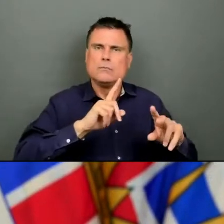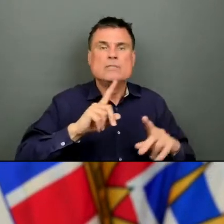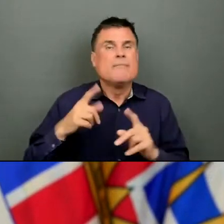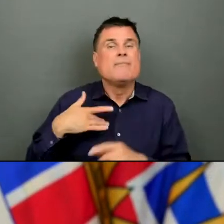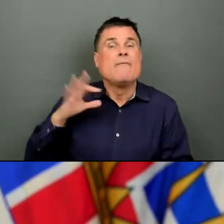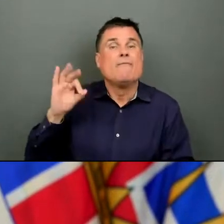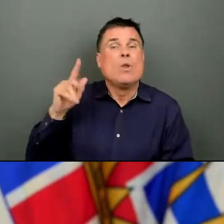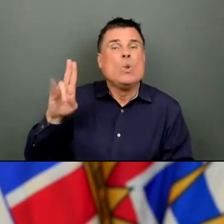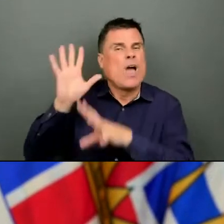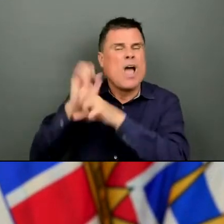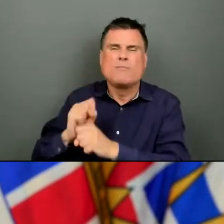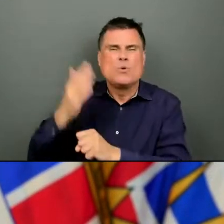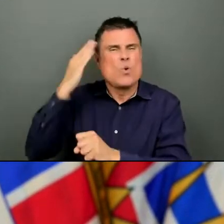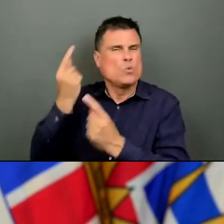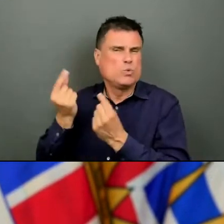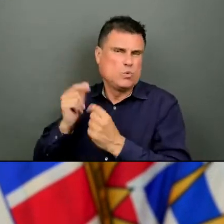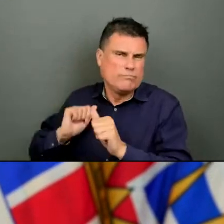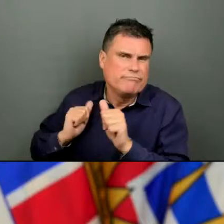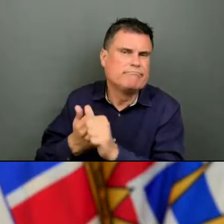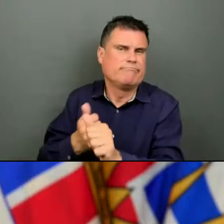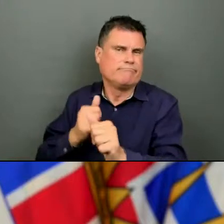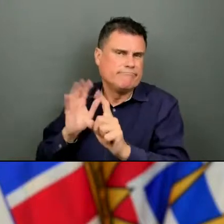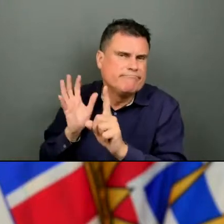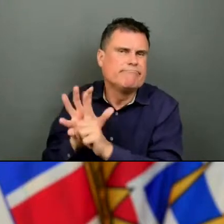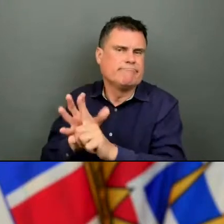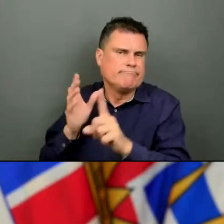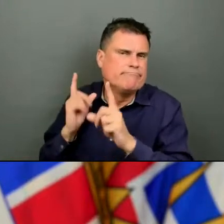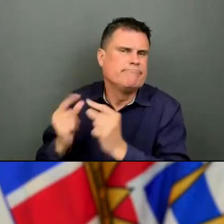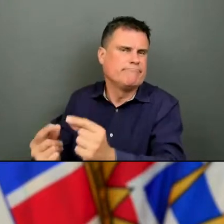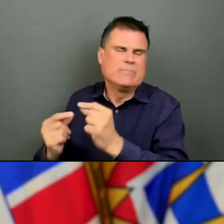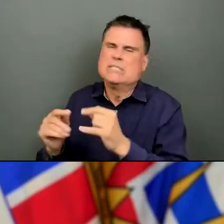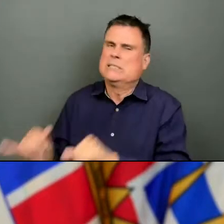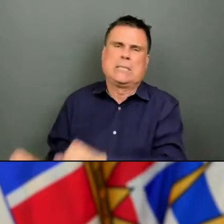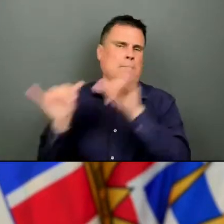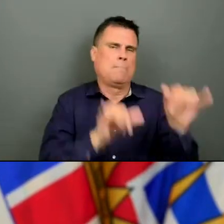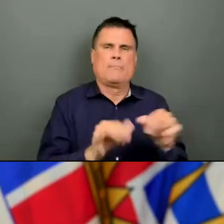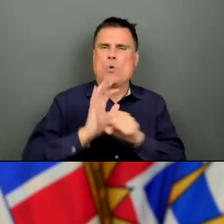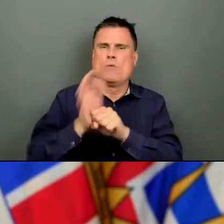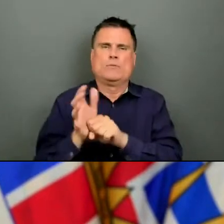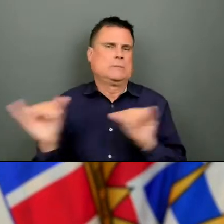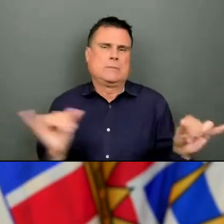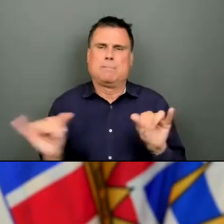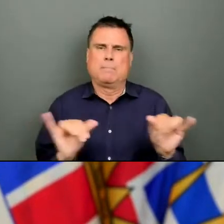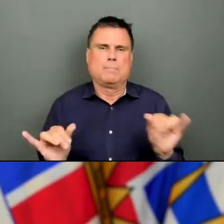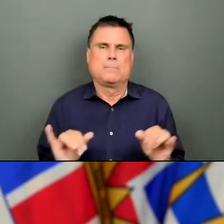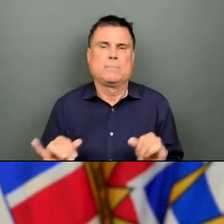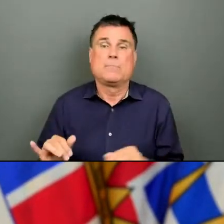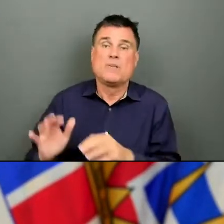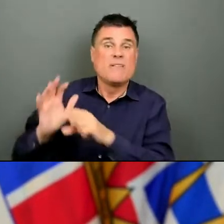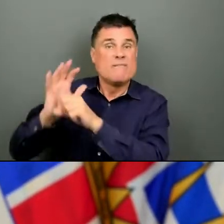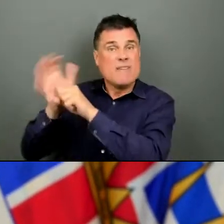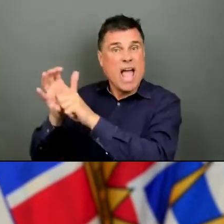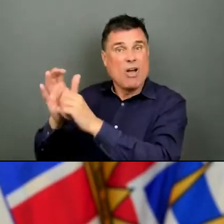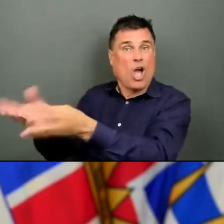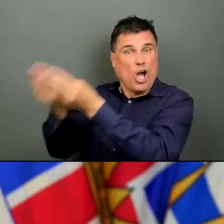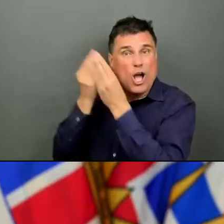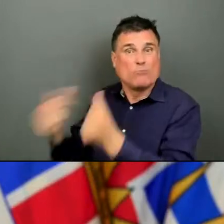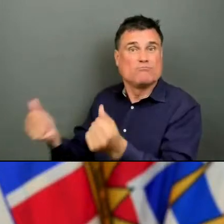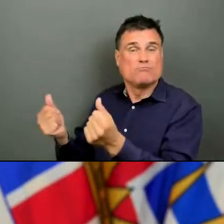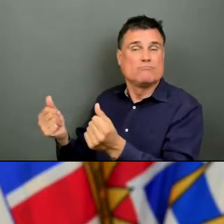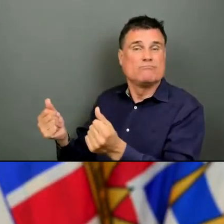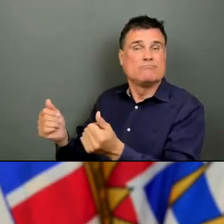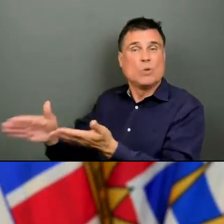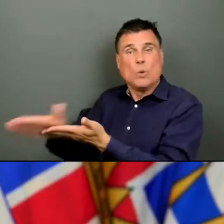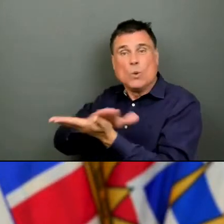the things that are, you know, this virus is going to be with us. We know that. But it's not going to be able to spread